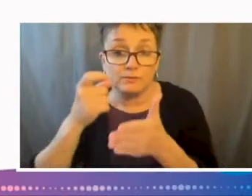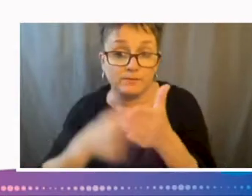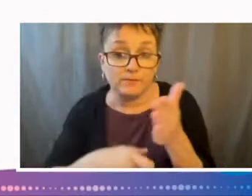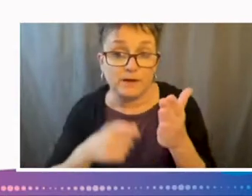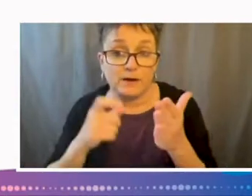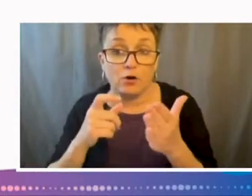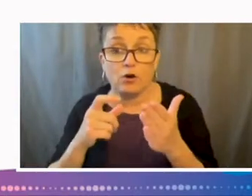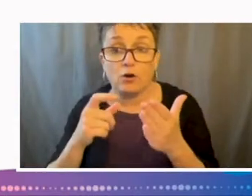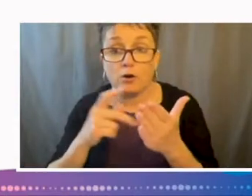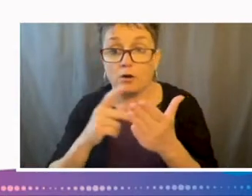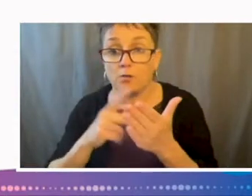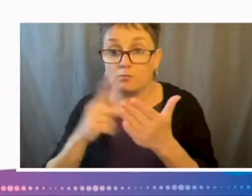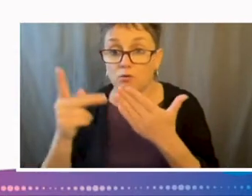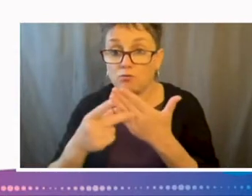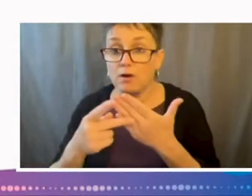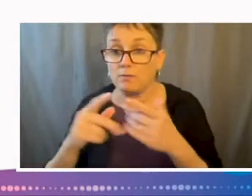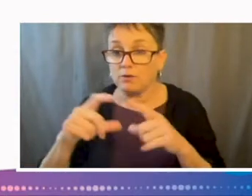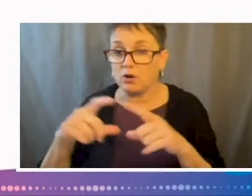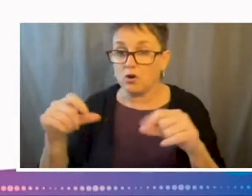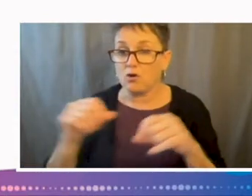earlier.